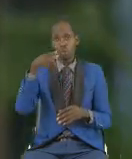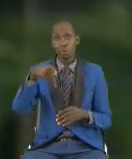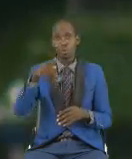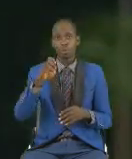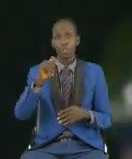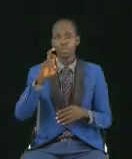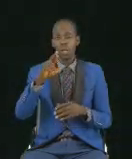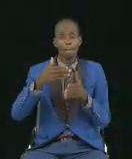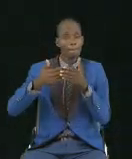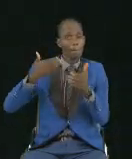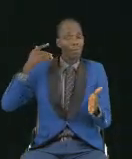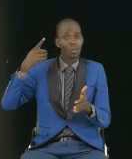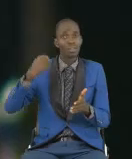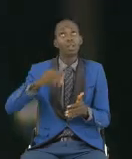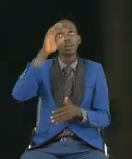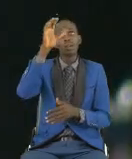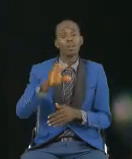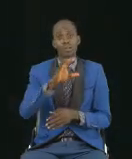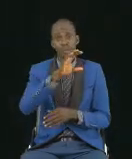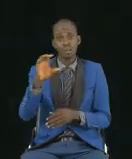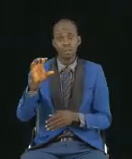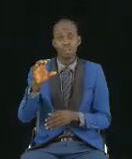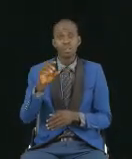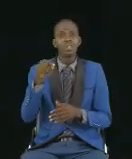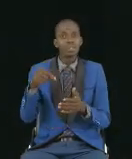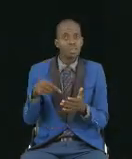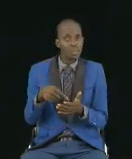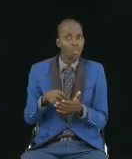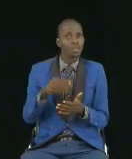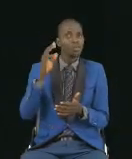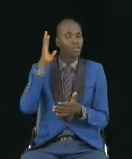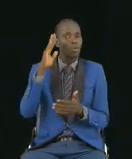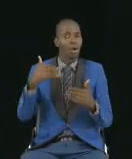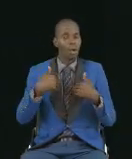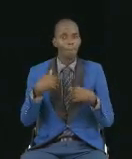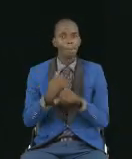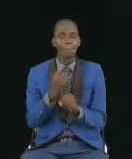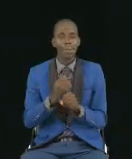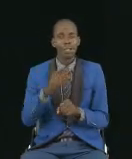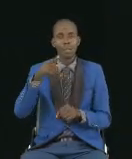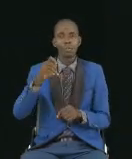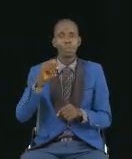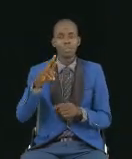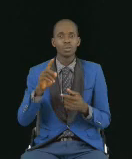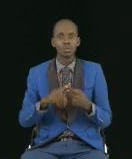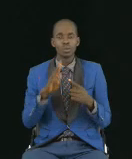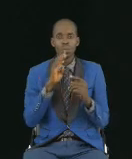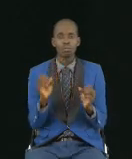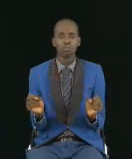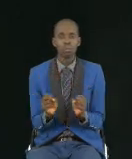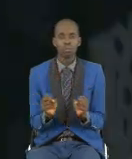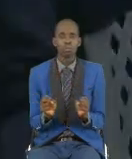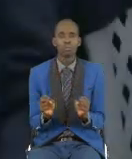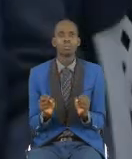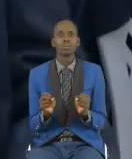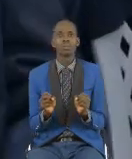cross, this would have made his knees to be shaking, knocking one another. But